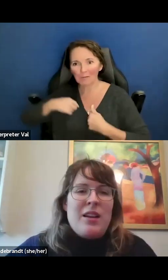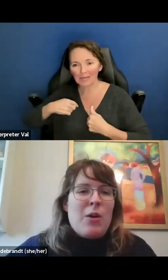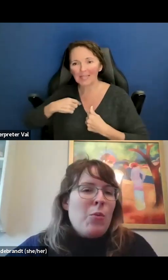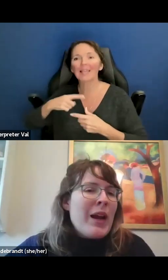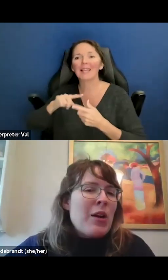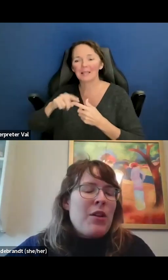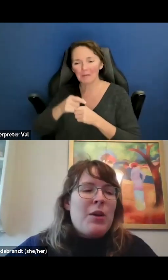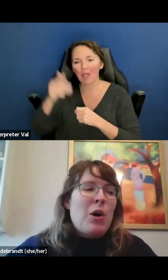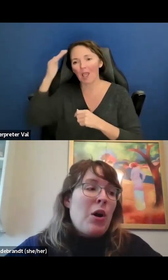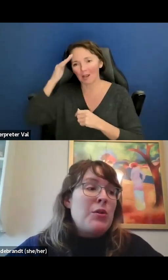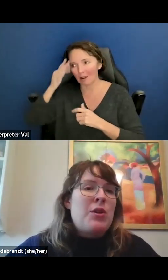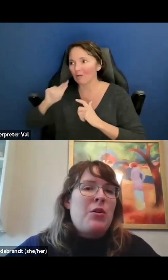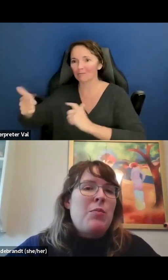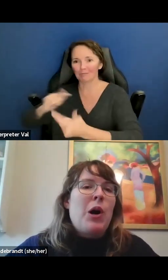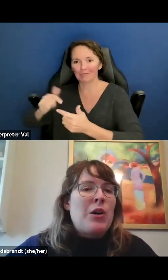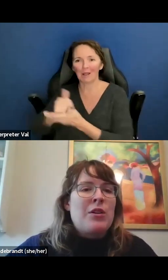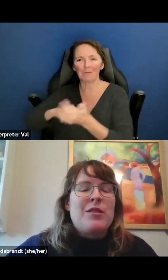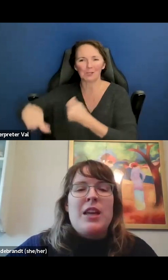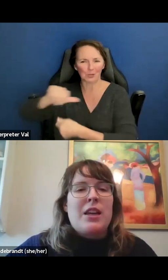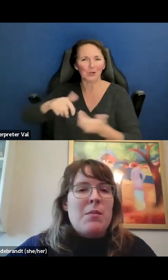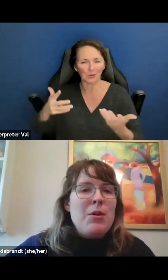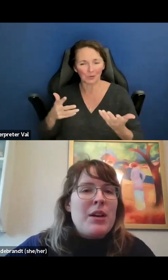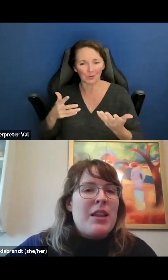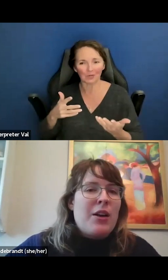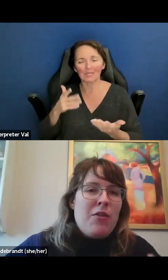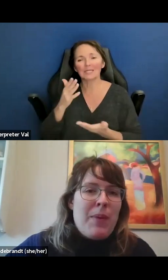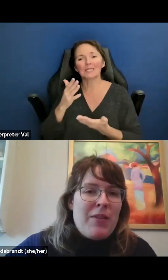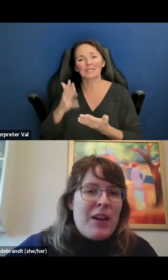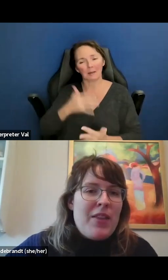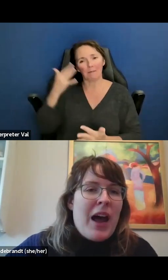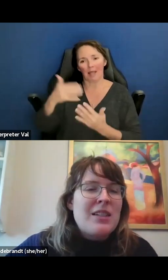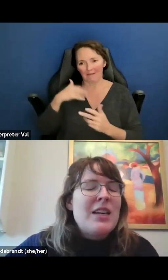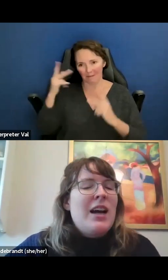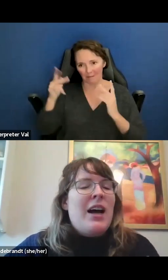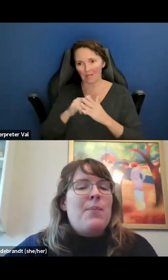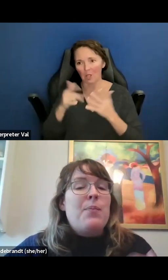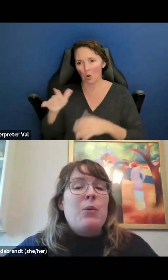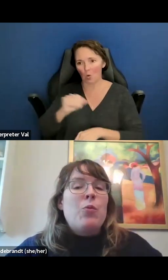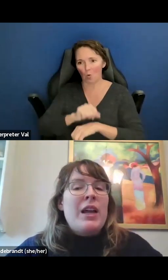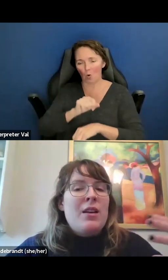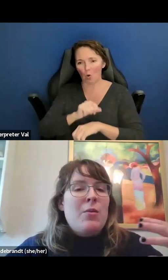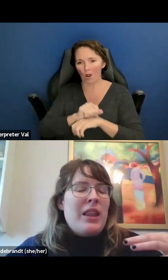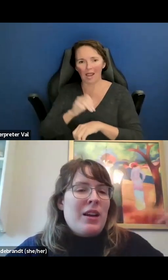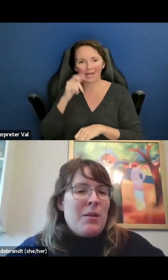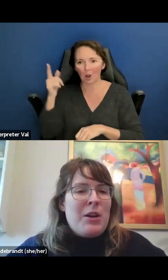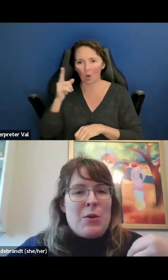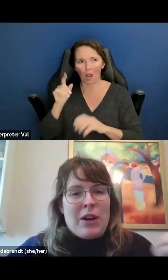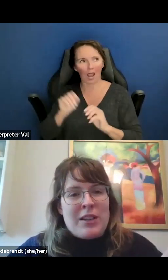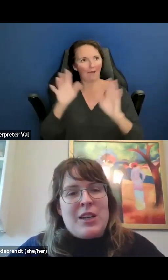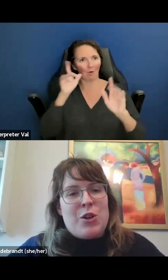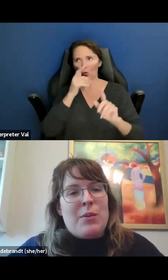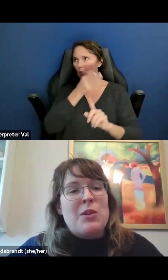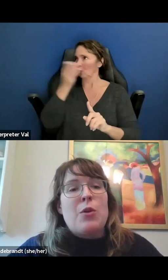wasn't aware that there were also partners in the community that could have benefited that. But when their